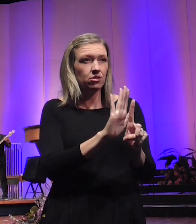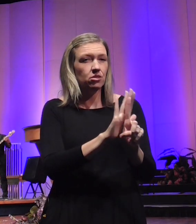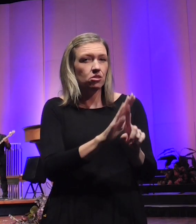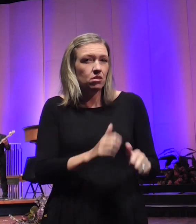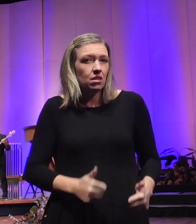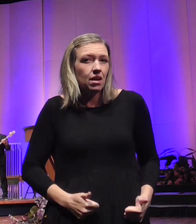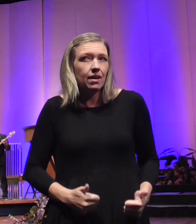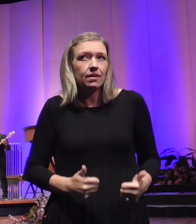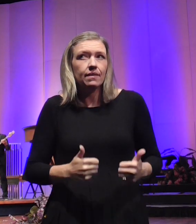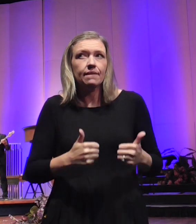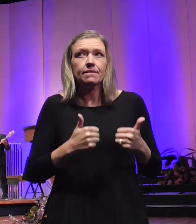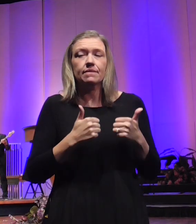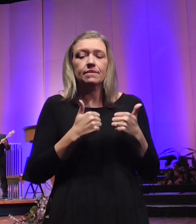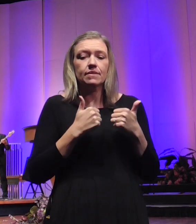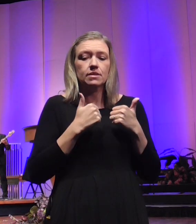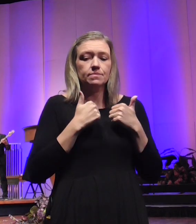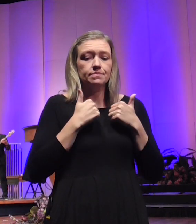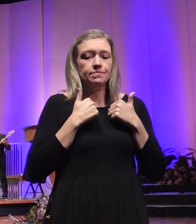their